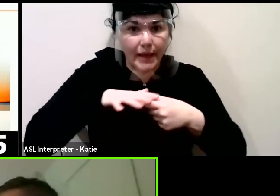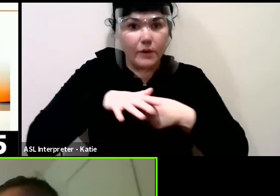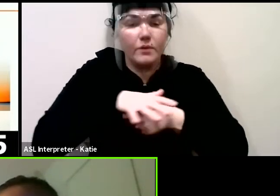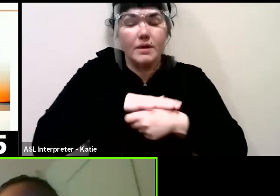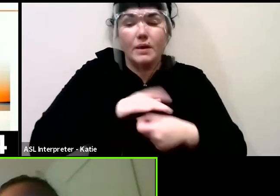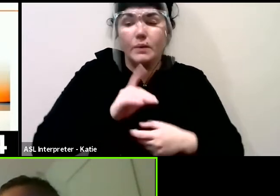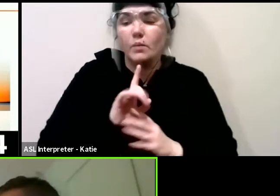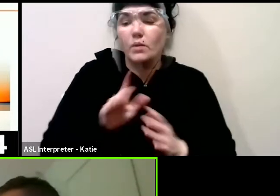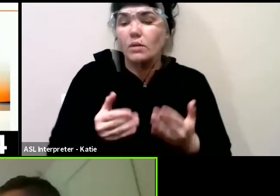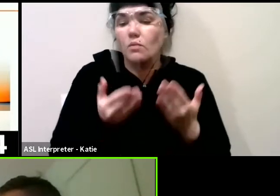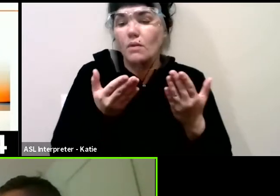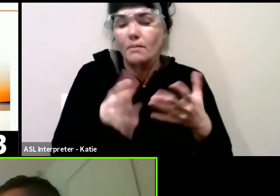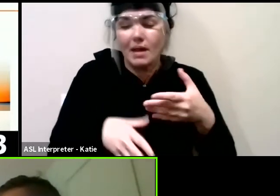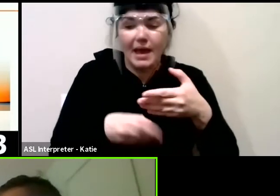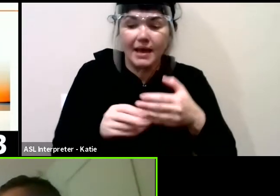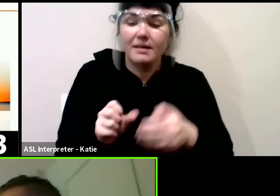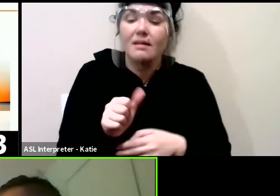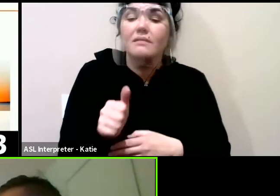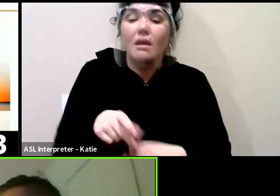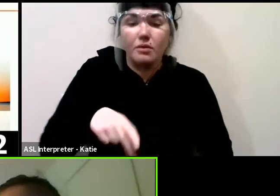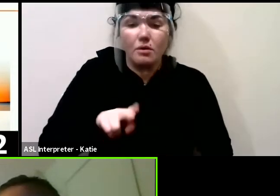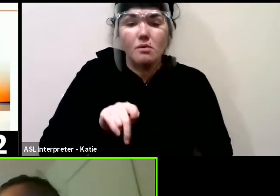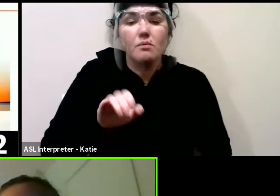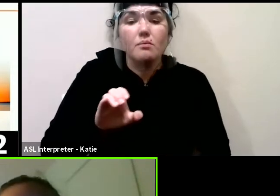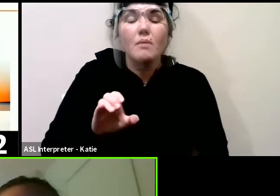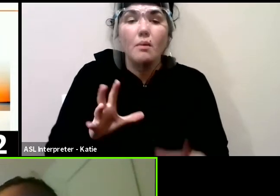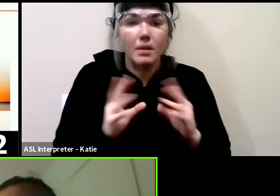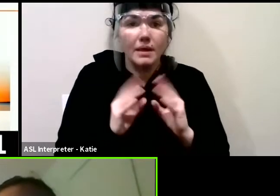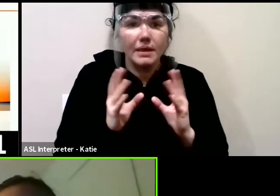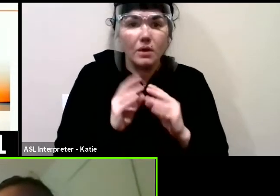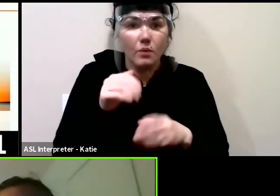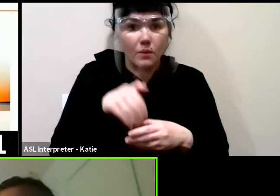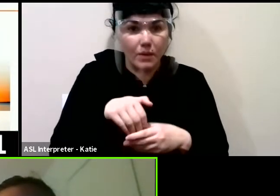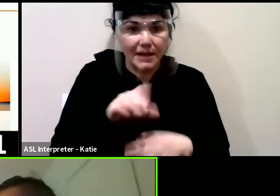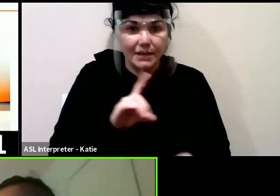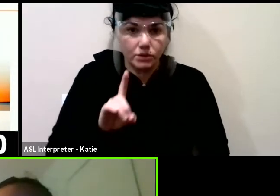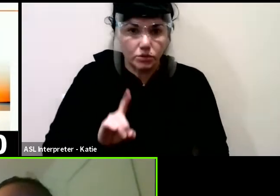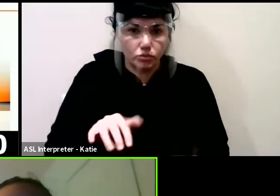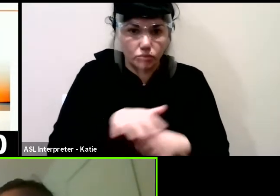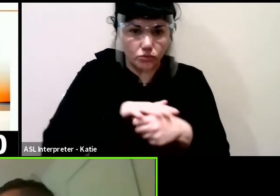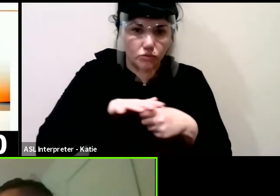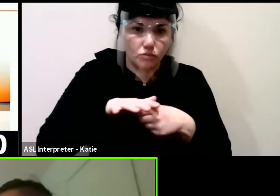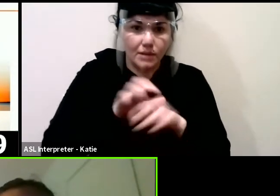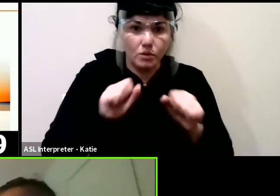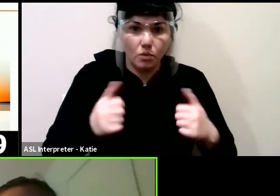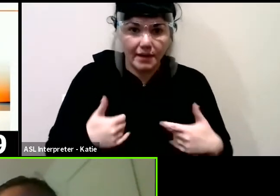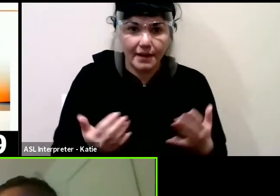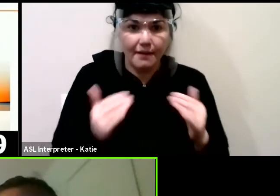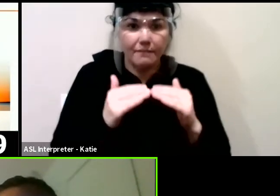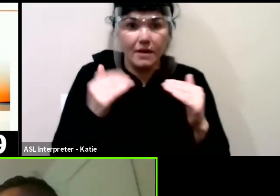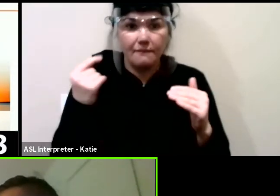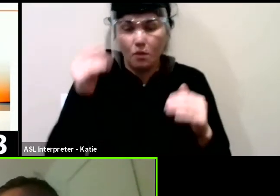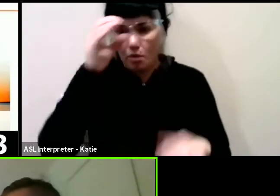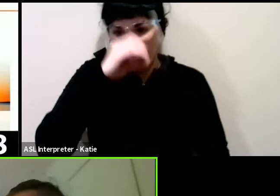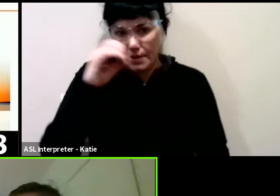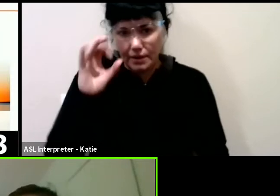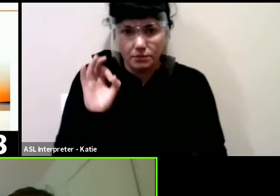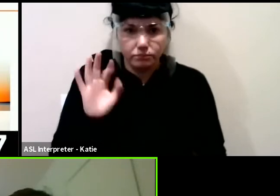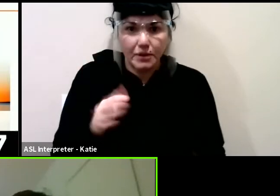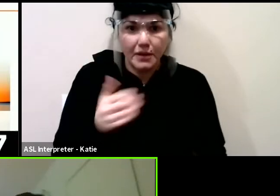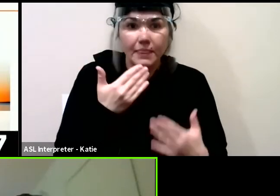adding another public hearing in metro detroit so ensure equity during these final opportunities to weigh in thank you so much for all of your hard